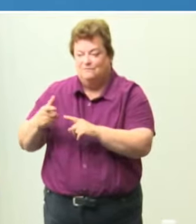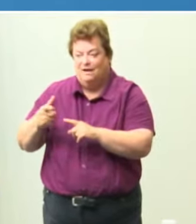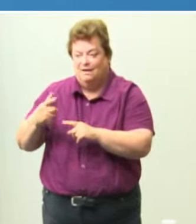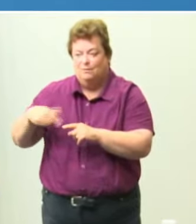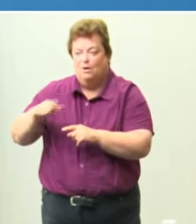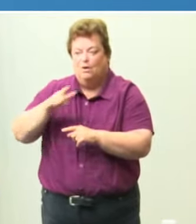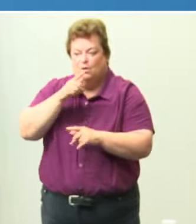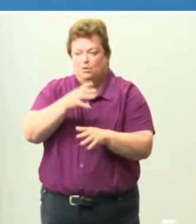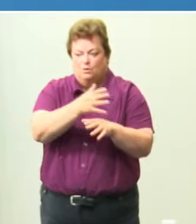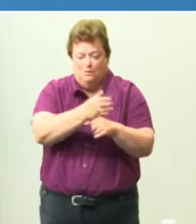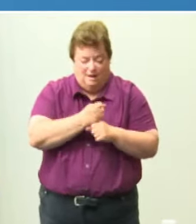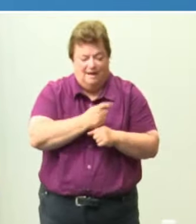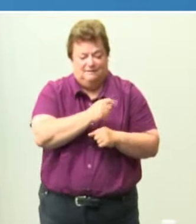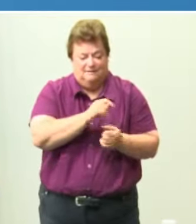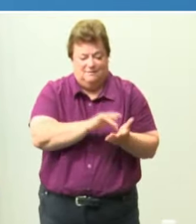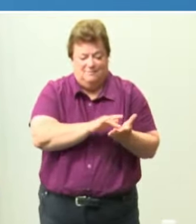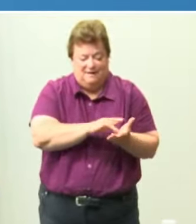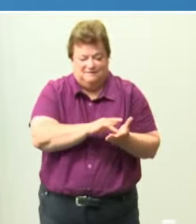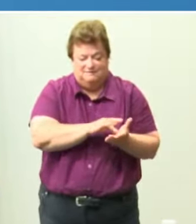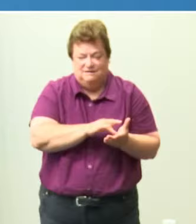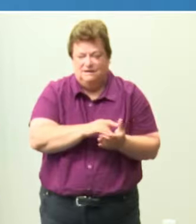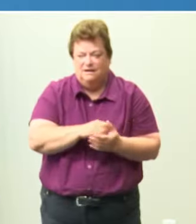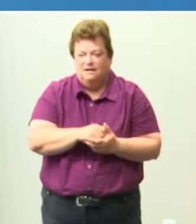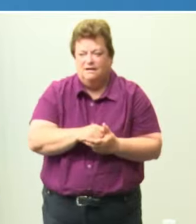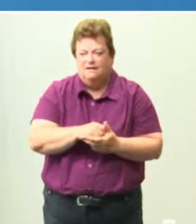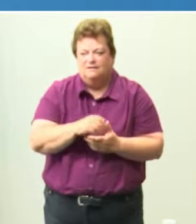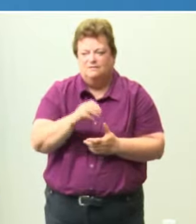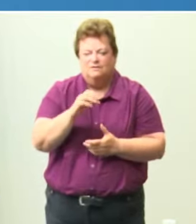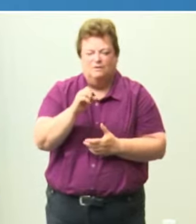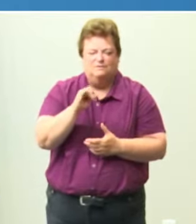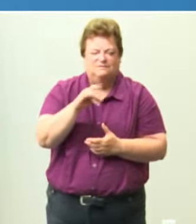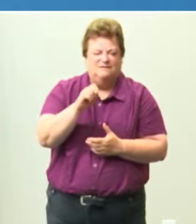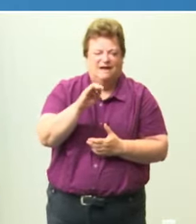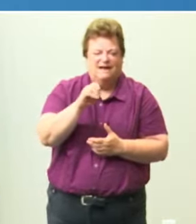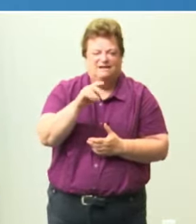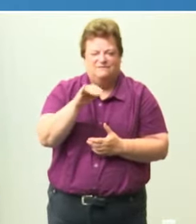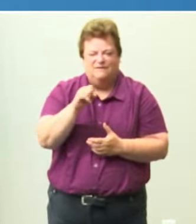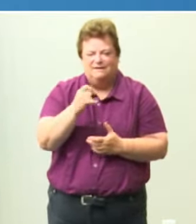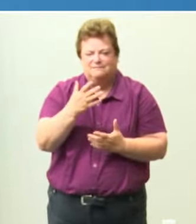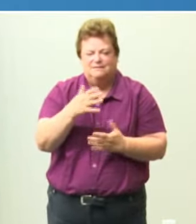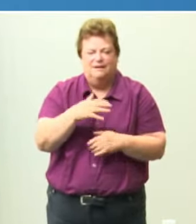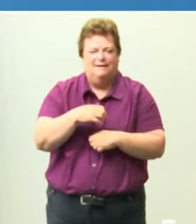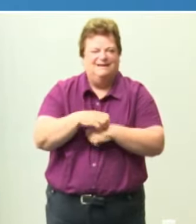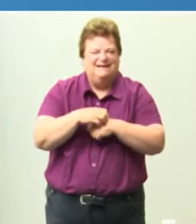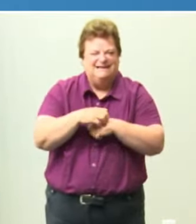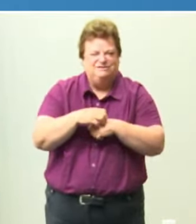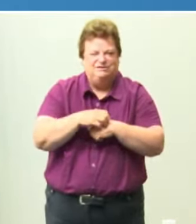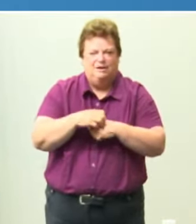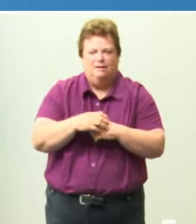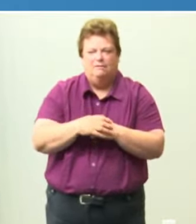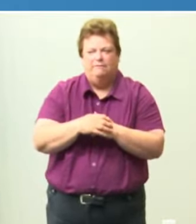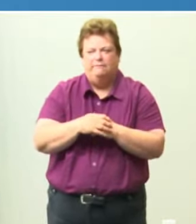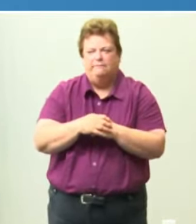got the Regeneron. And the risks the side effects that did occur were mostly local kind of things, itching,